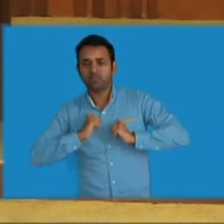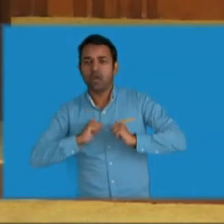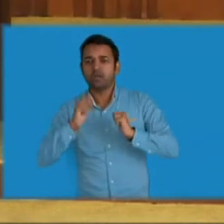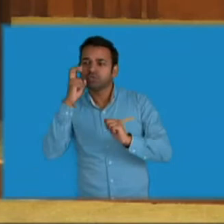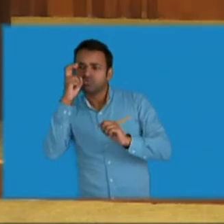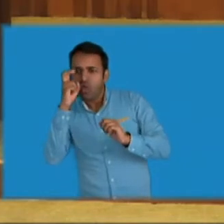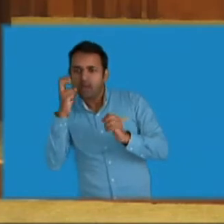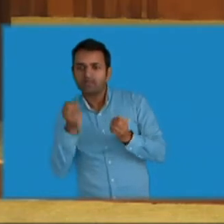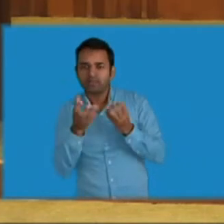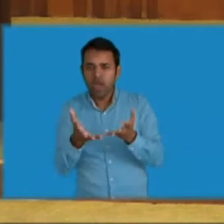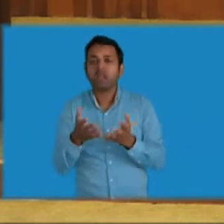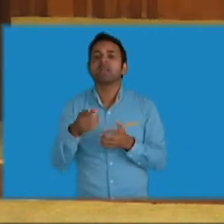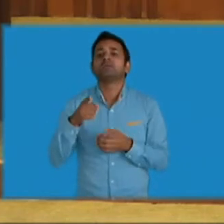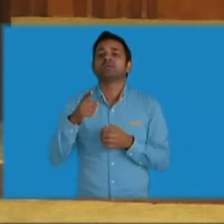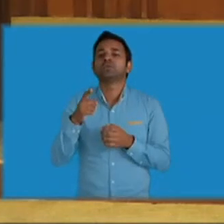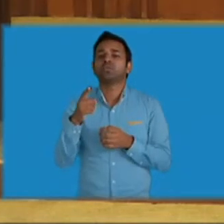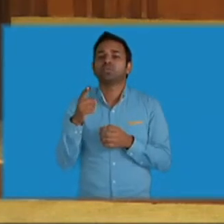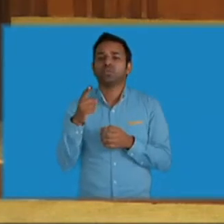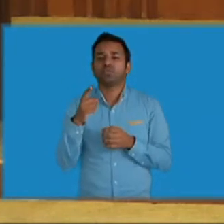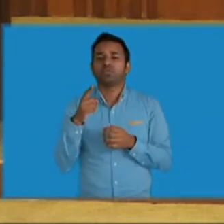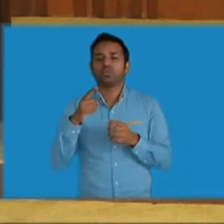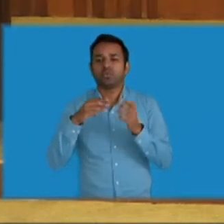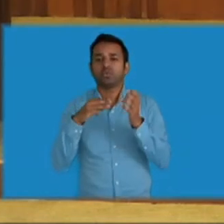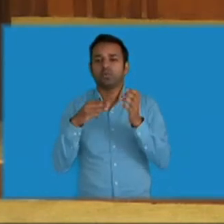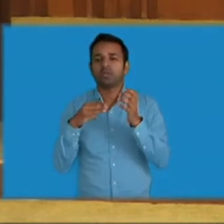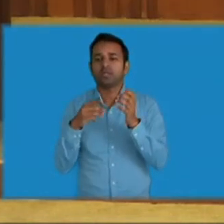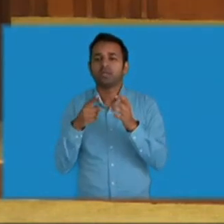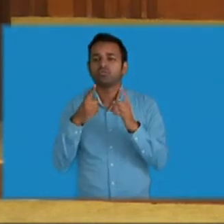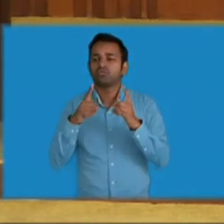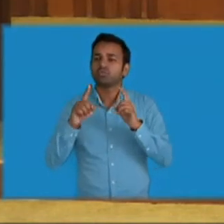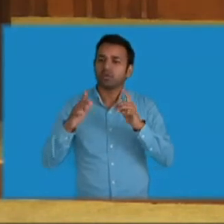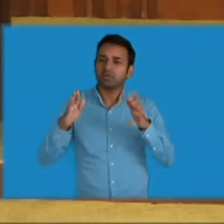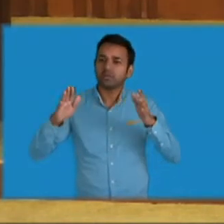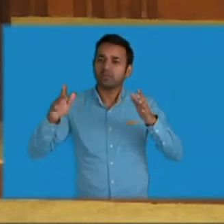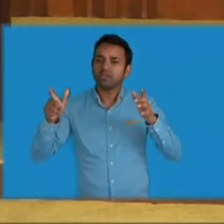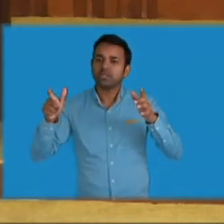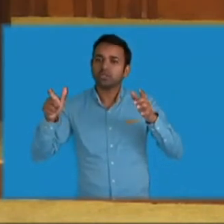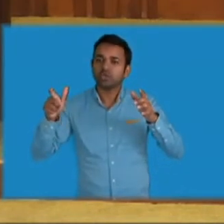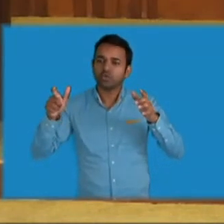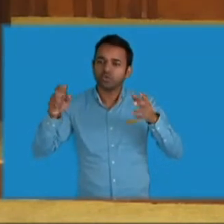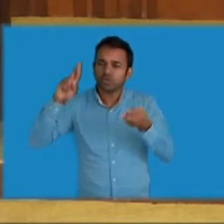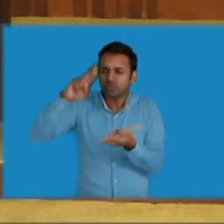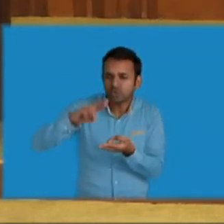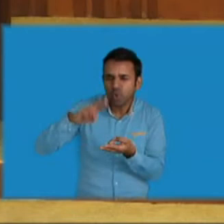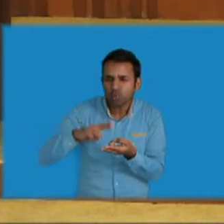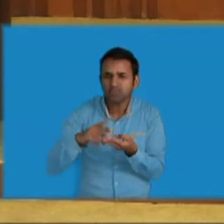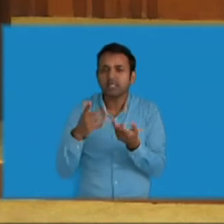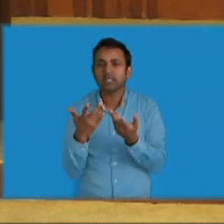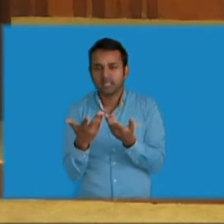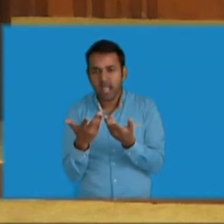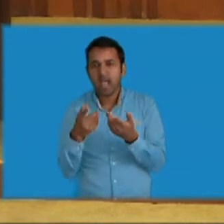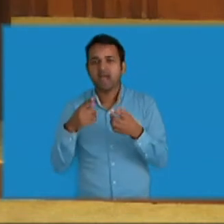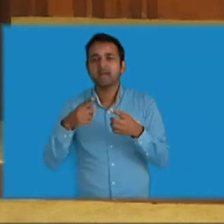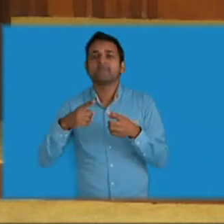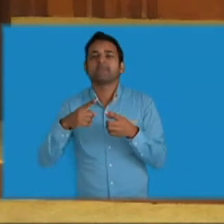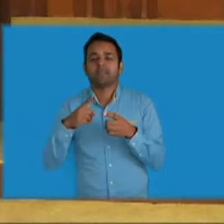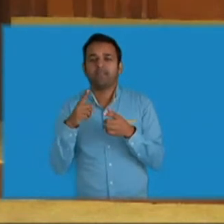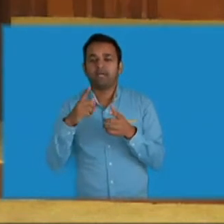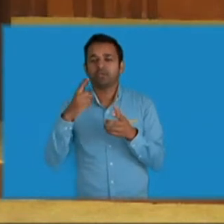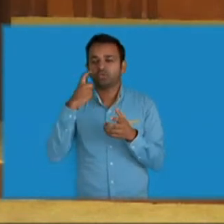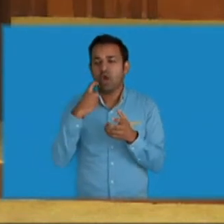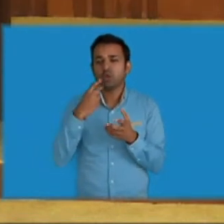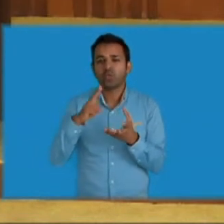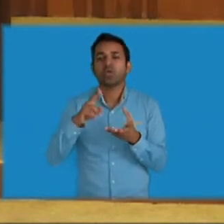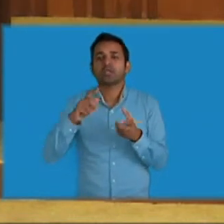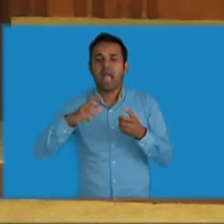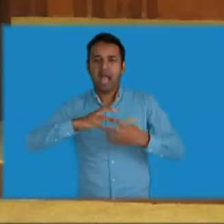to mitigate against climate change and also provide some adaptation strategies there. Madam Speaker, there is